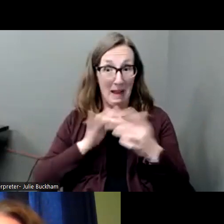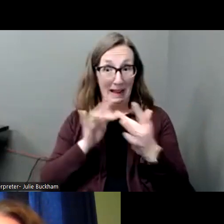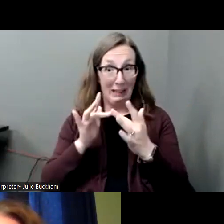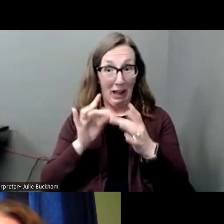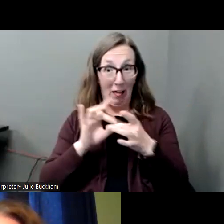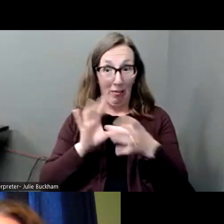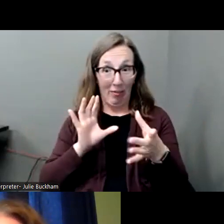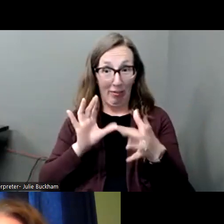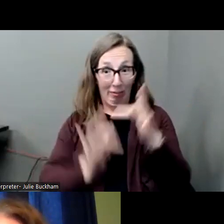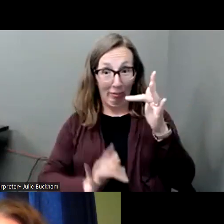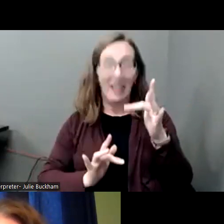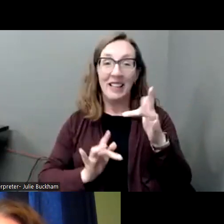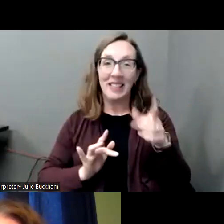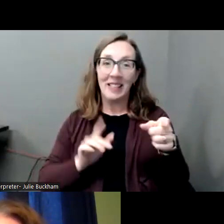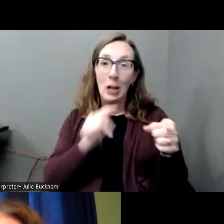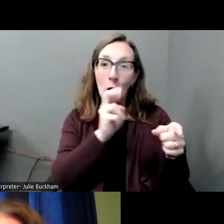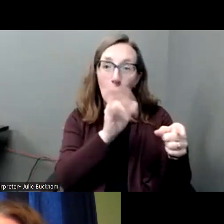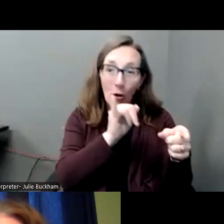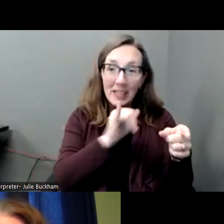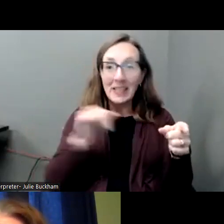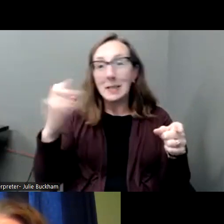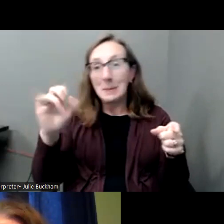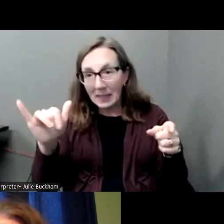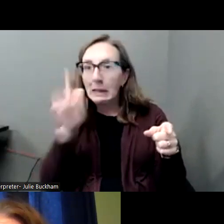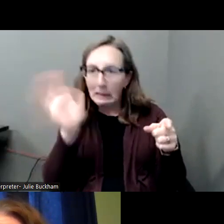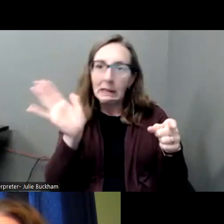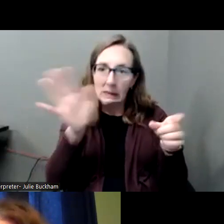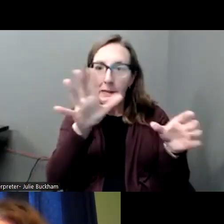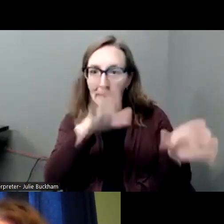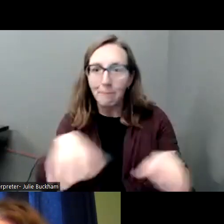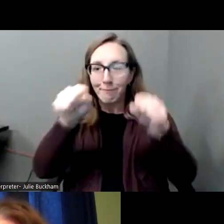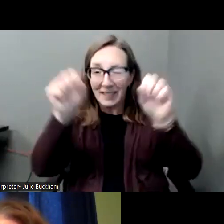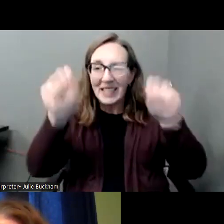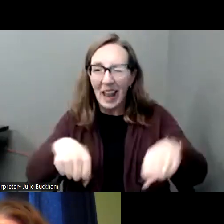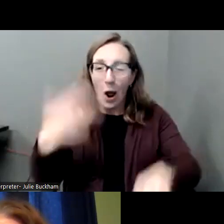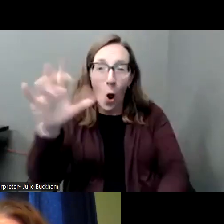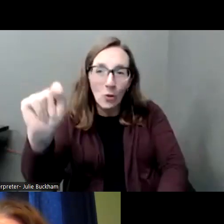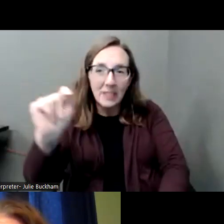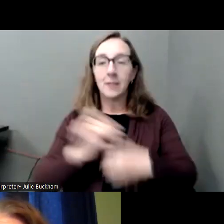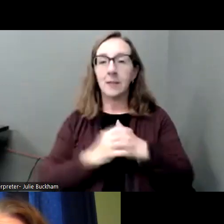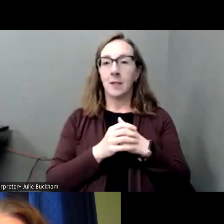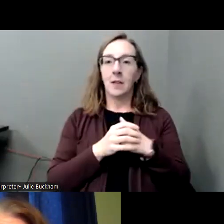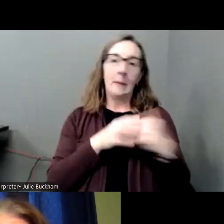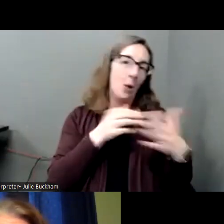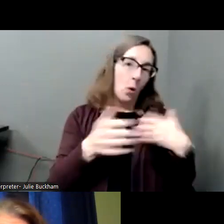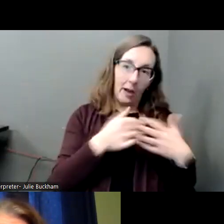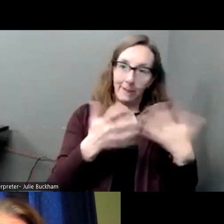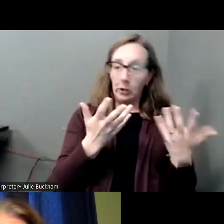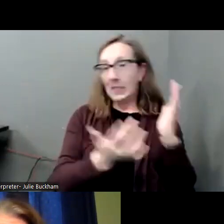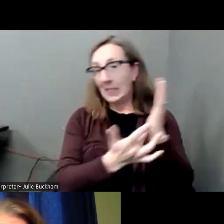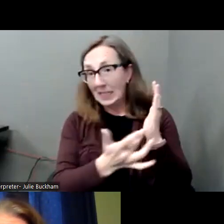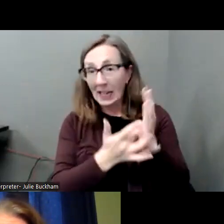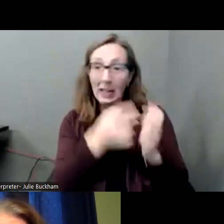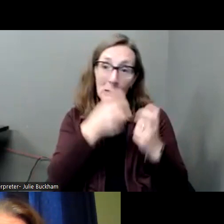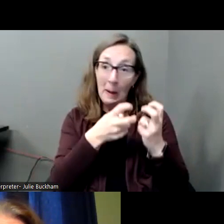Tony and Peggy as backup hosts. Whatever happens, technical wise, we're going to do this with grace and